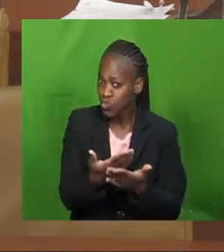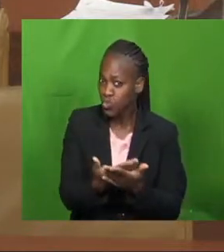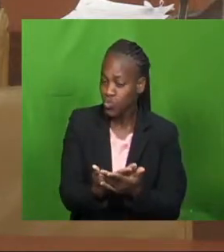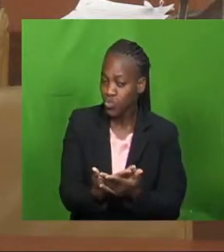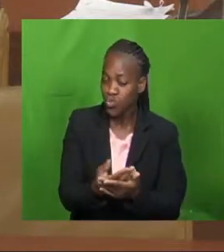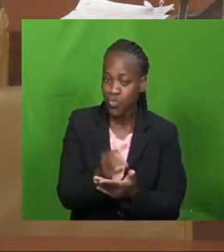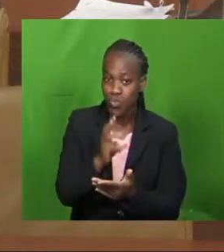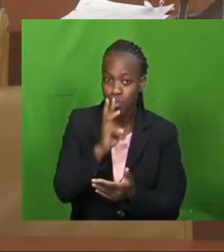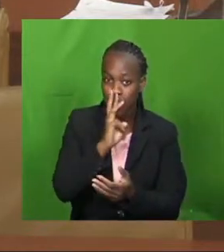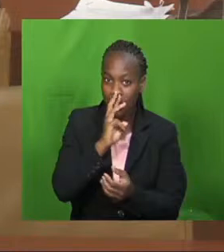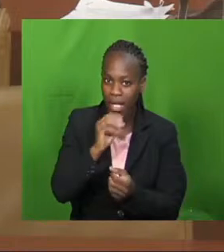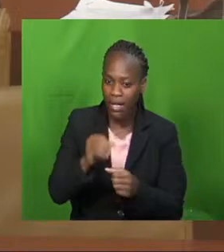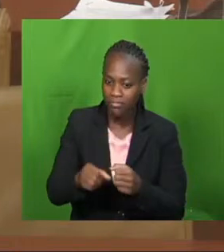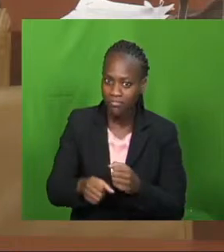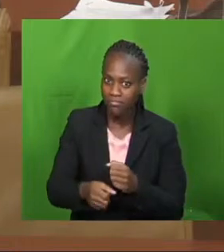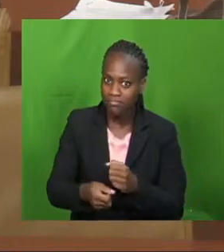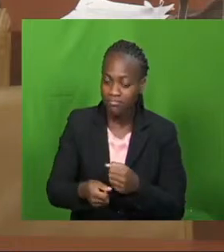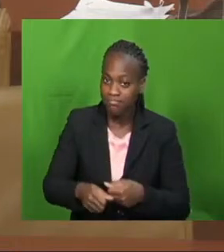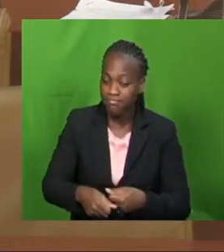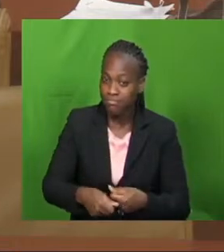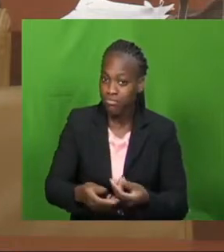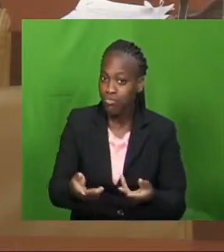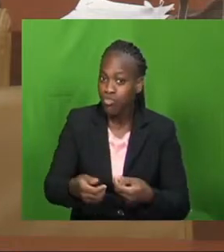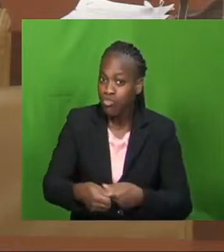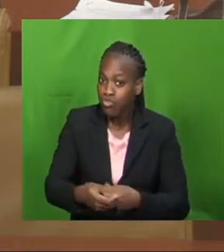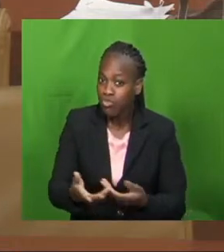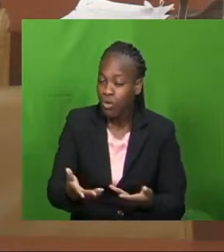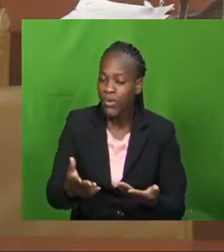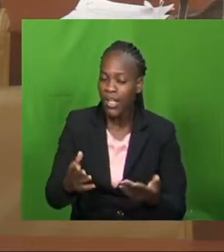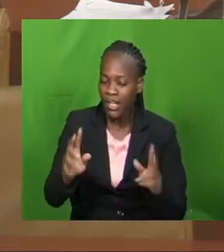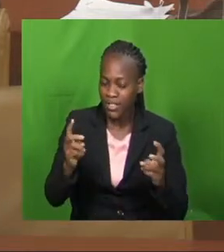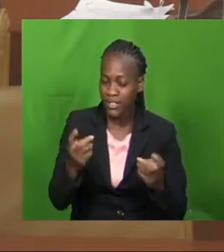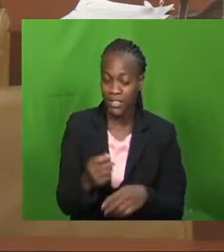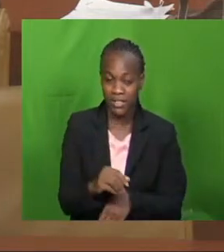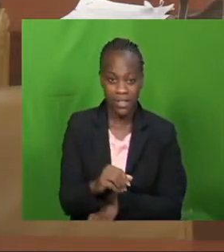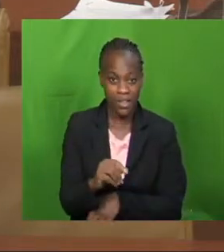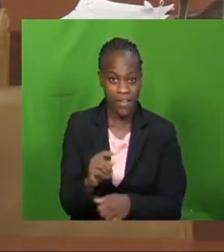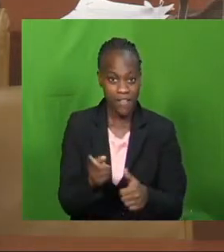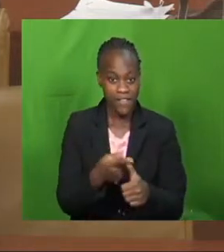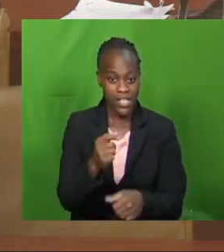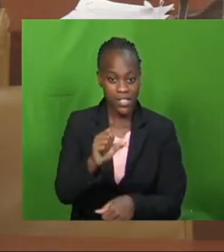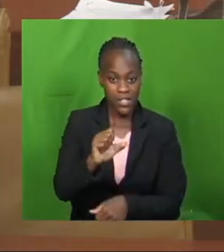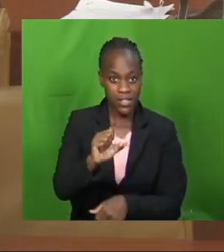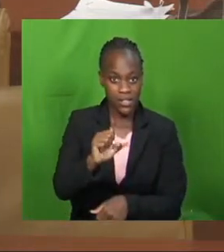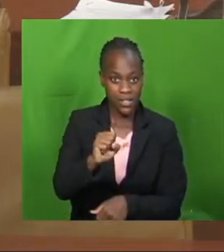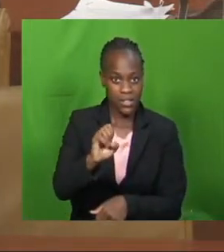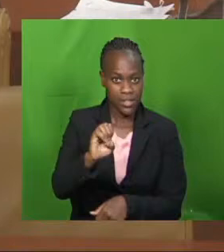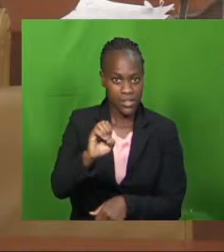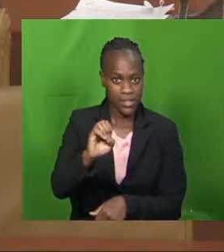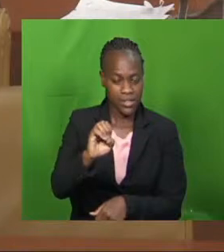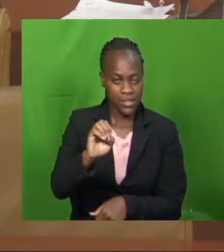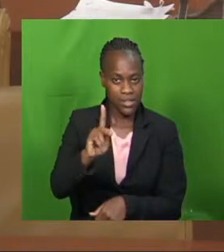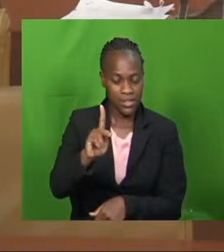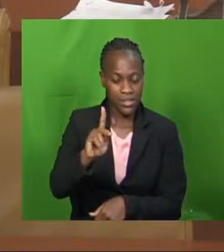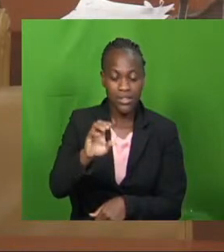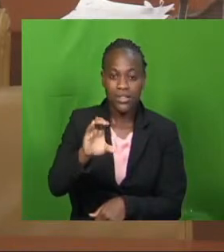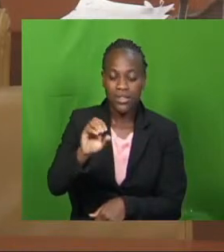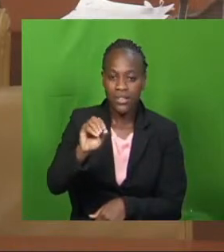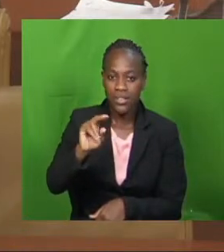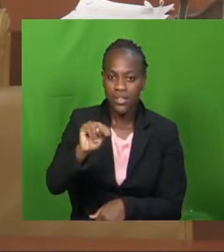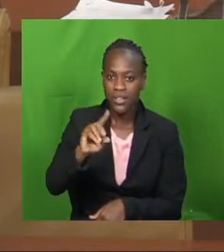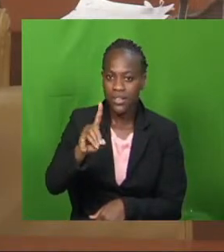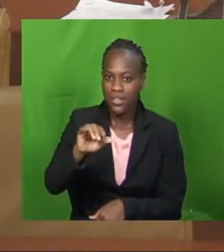supply project and now the Takwa water supply project. Mr. Speaker, if you take the population of Takwa, it